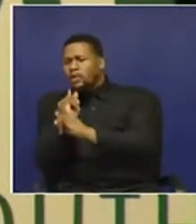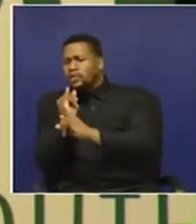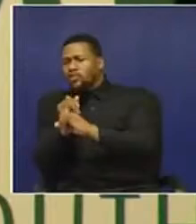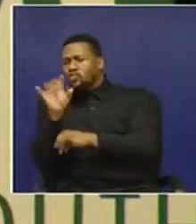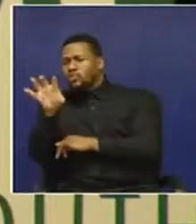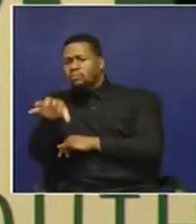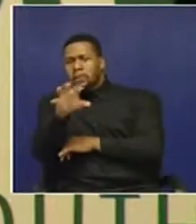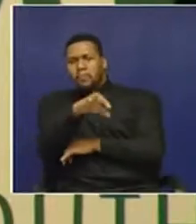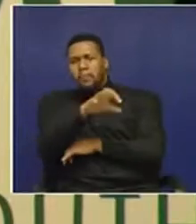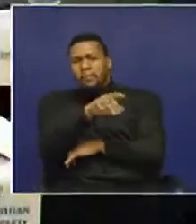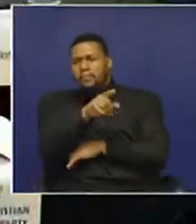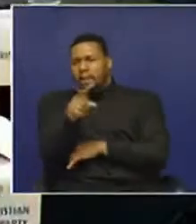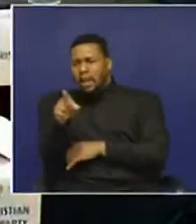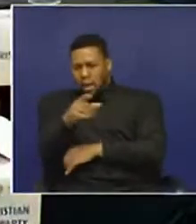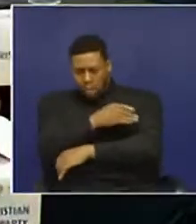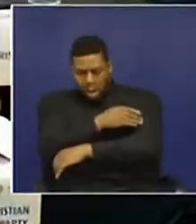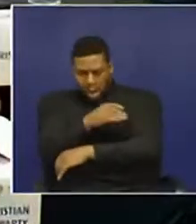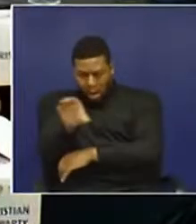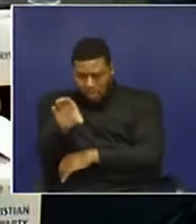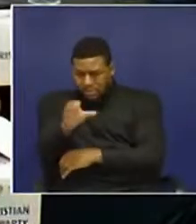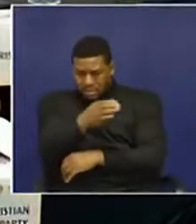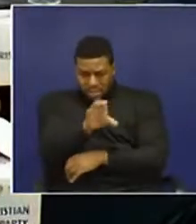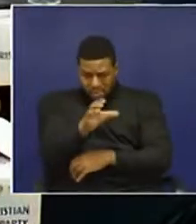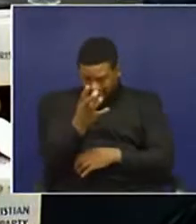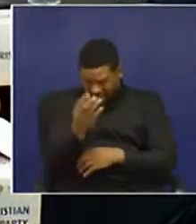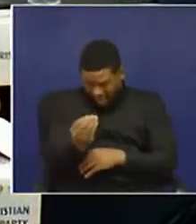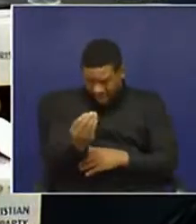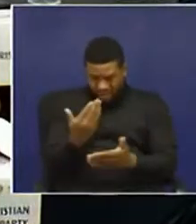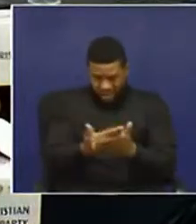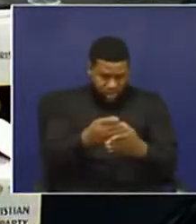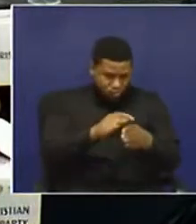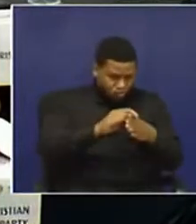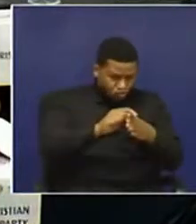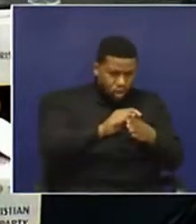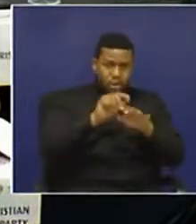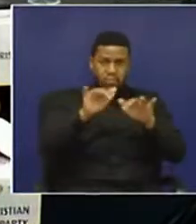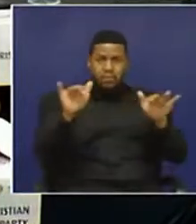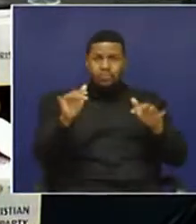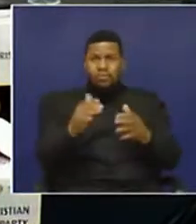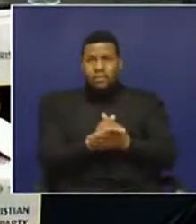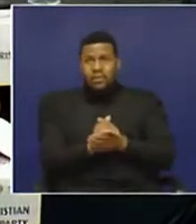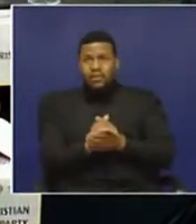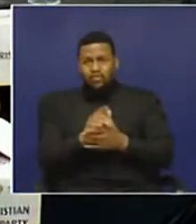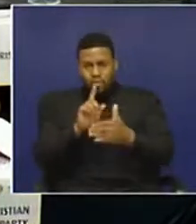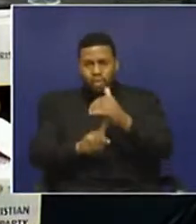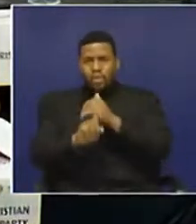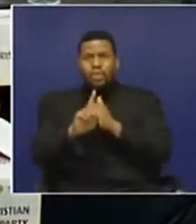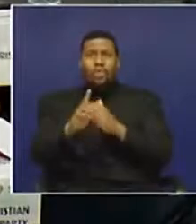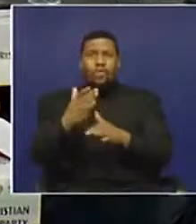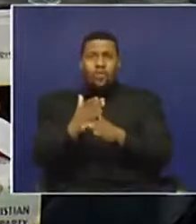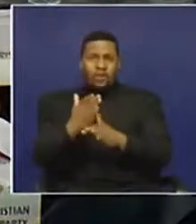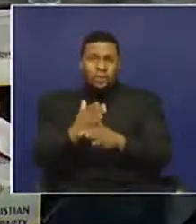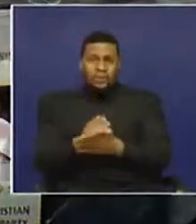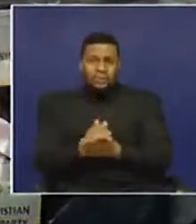to train job seekers and graduates can tool them with artisanal skills.